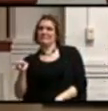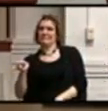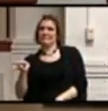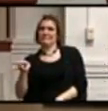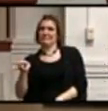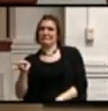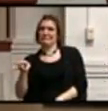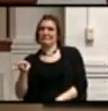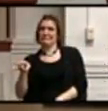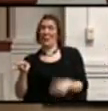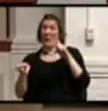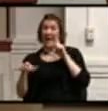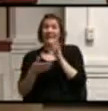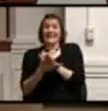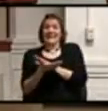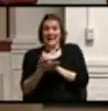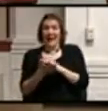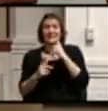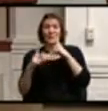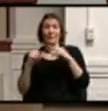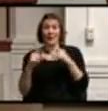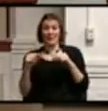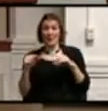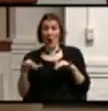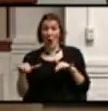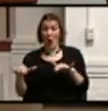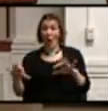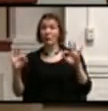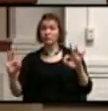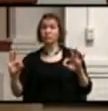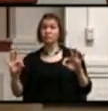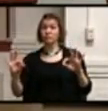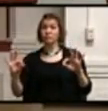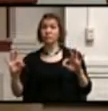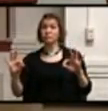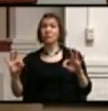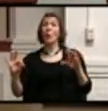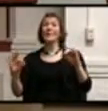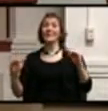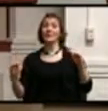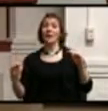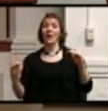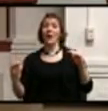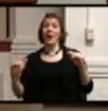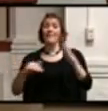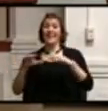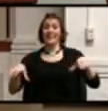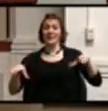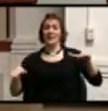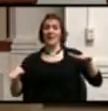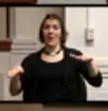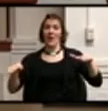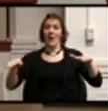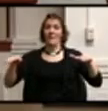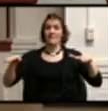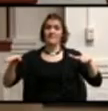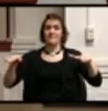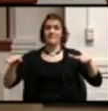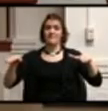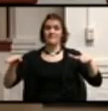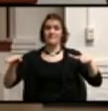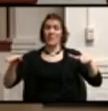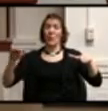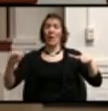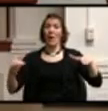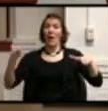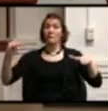fancy brickwork that goes along the west side as well. We've raised a portion of the building to somewhat